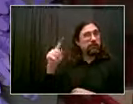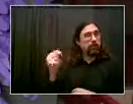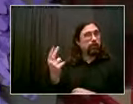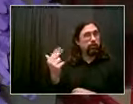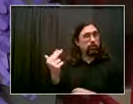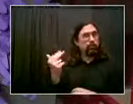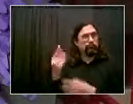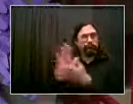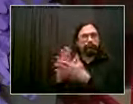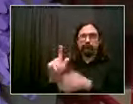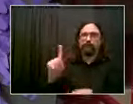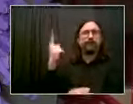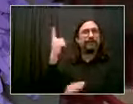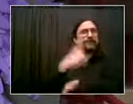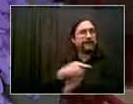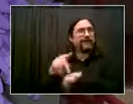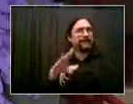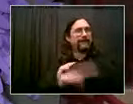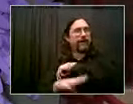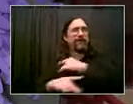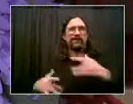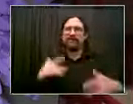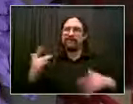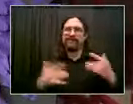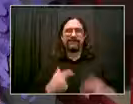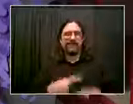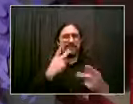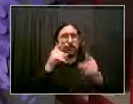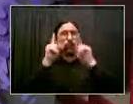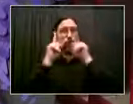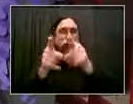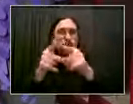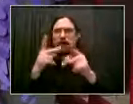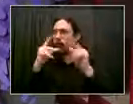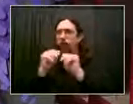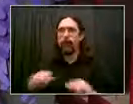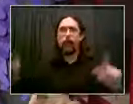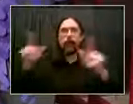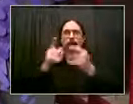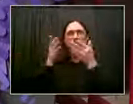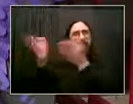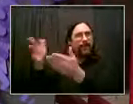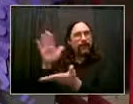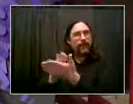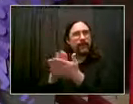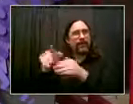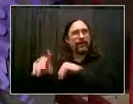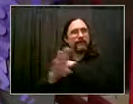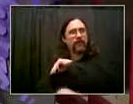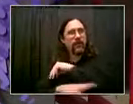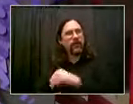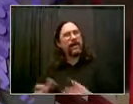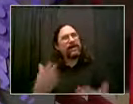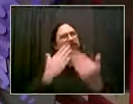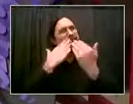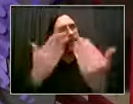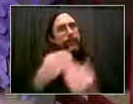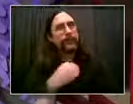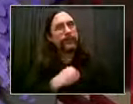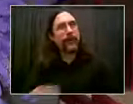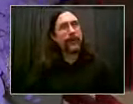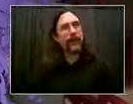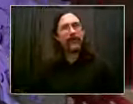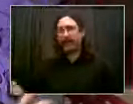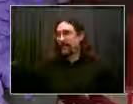the day for all of us. I'm passing it back to you, Mr. Mayor. You missed all the singing and dancing. The fun is right here at New Bridges Elementary School.